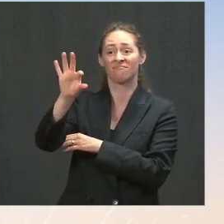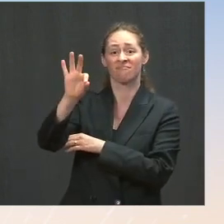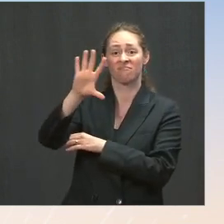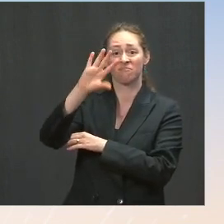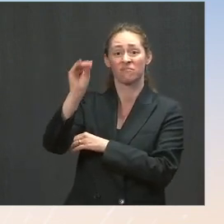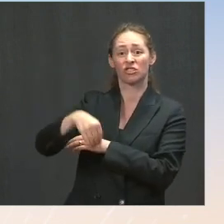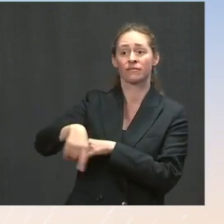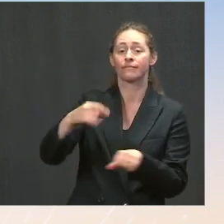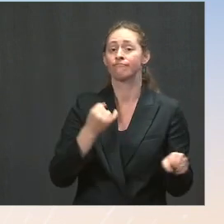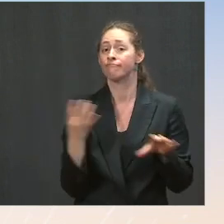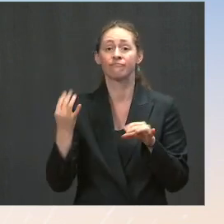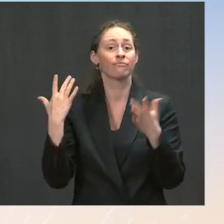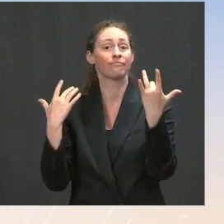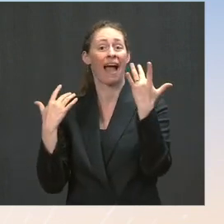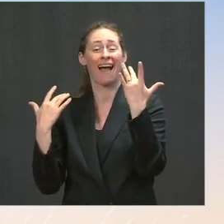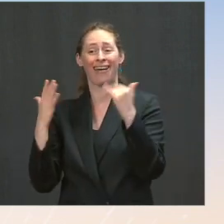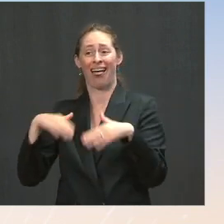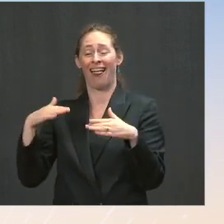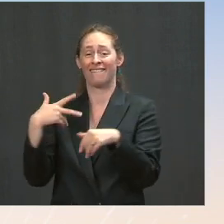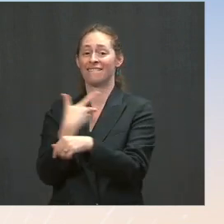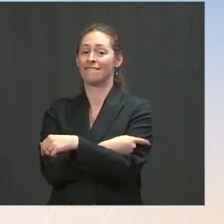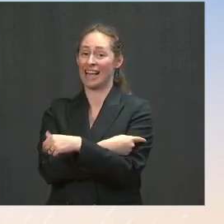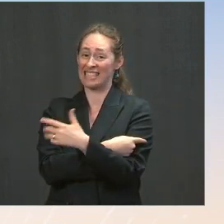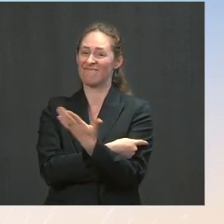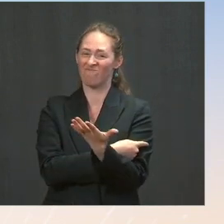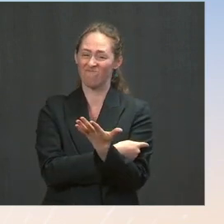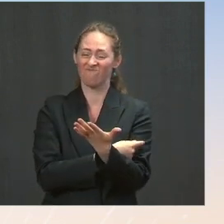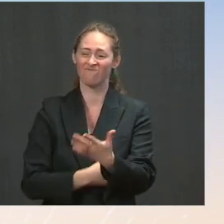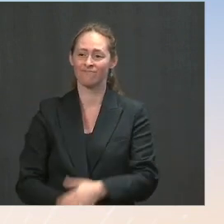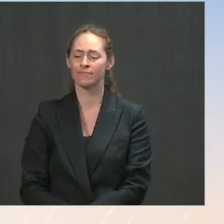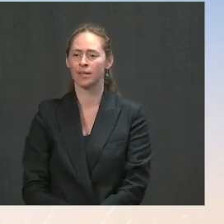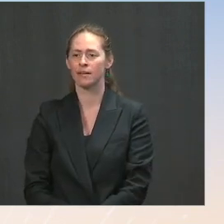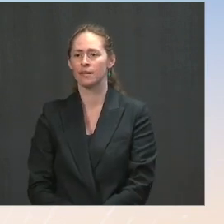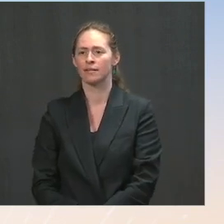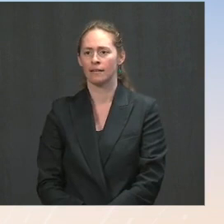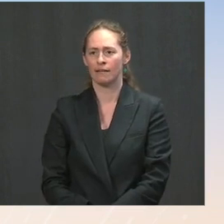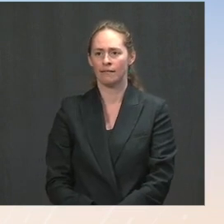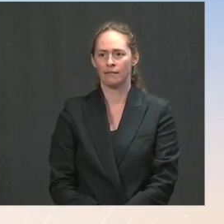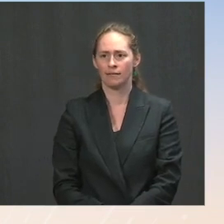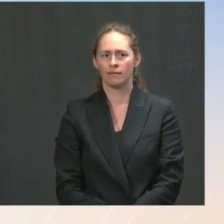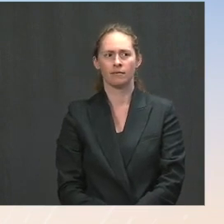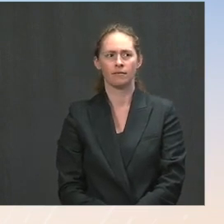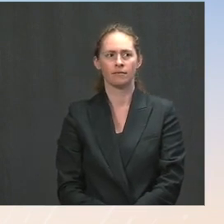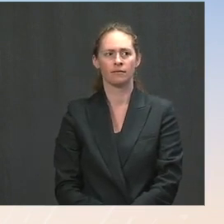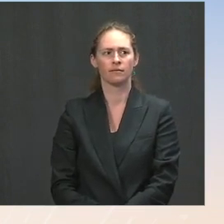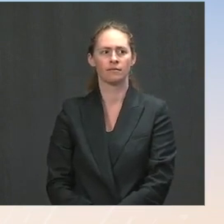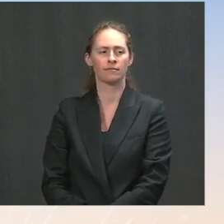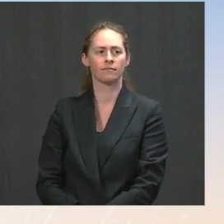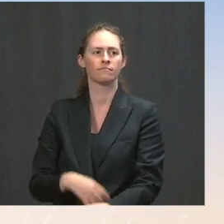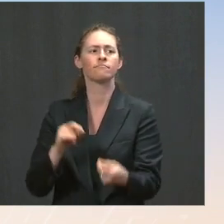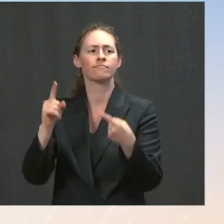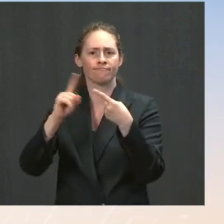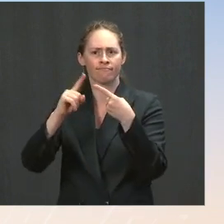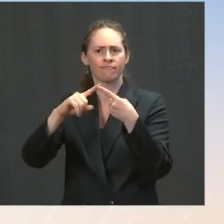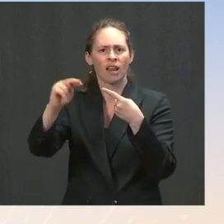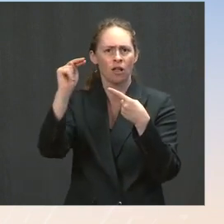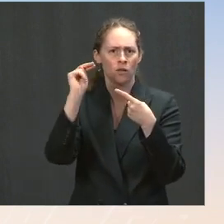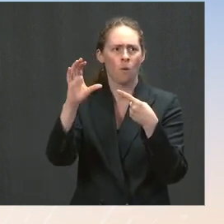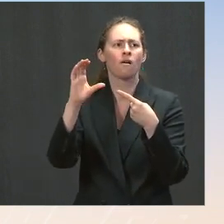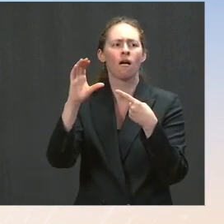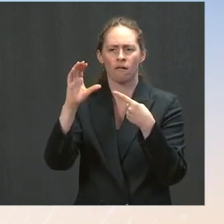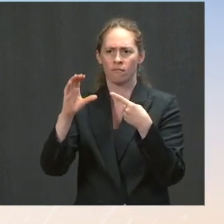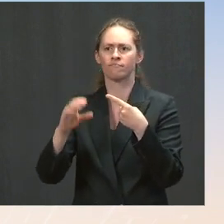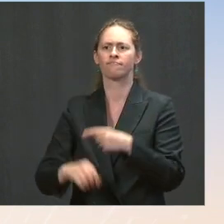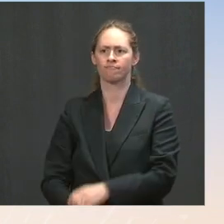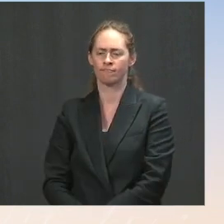is information from last week, or just a couple of days ago. North Carolina, unvaccinated make up more than 99% of new COVID